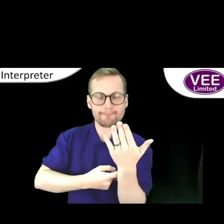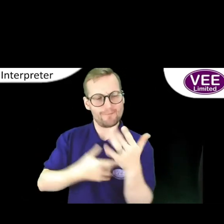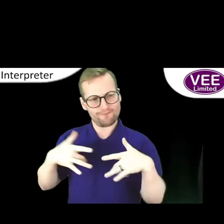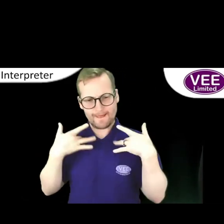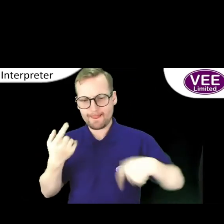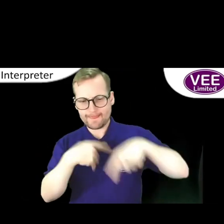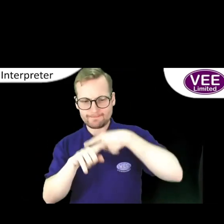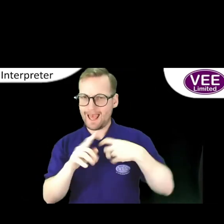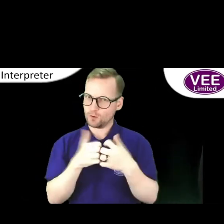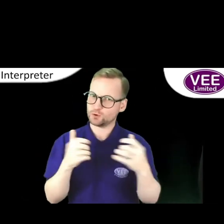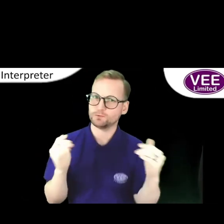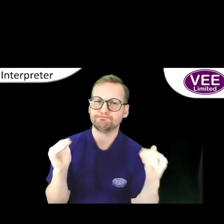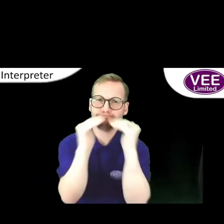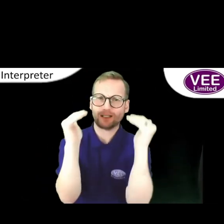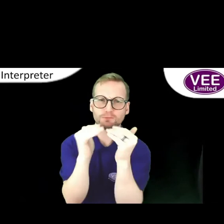topic justice.